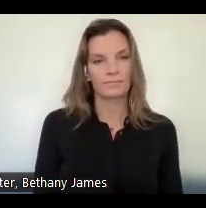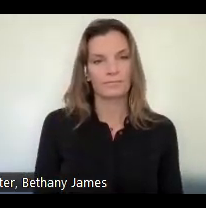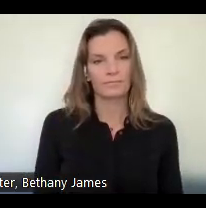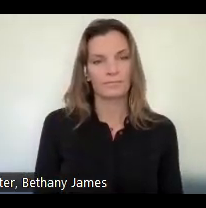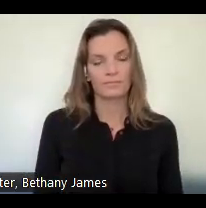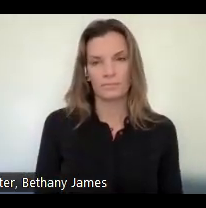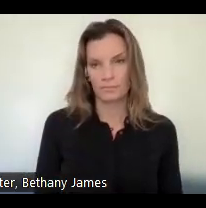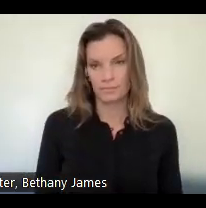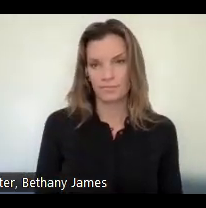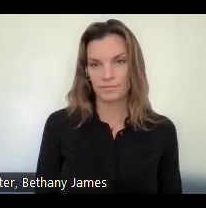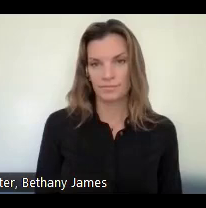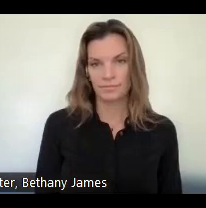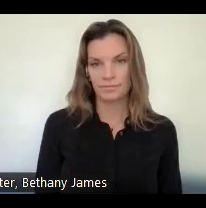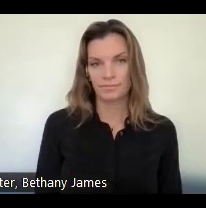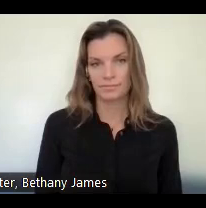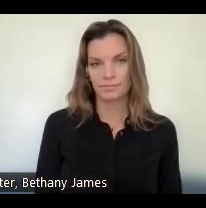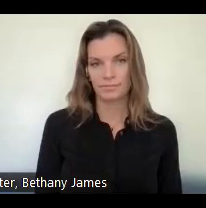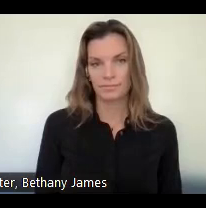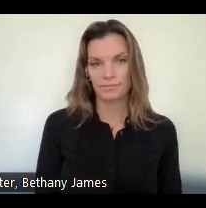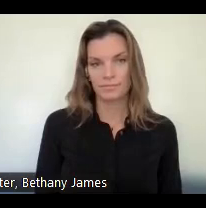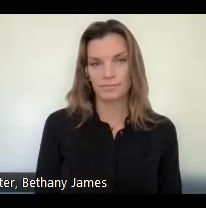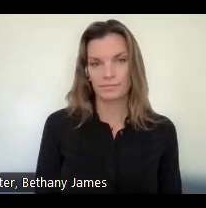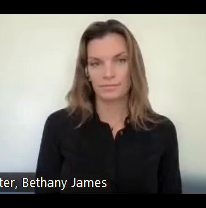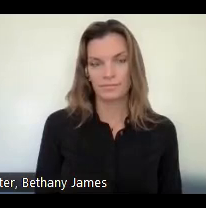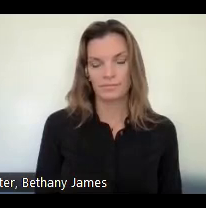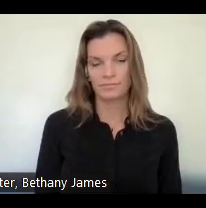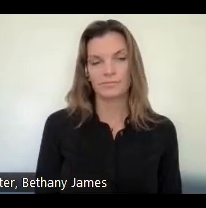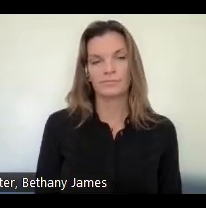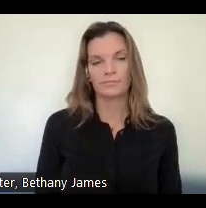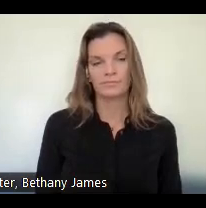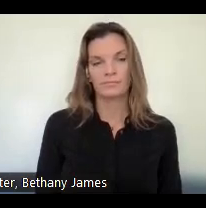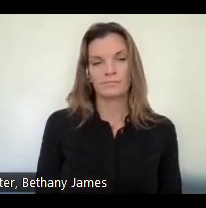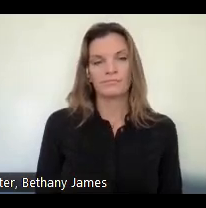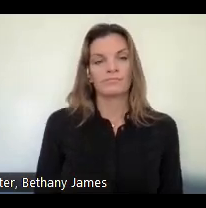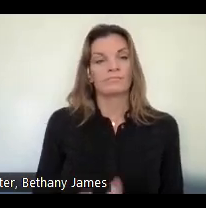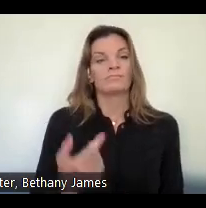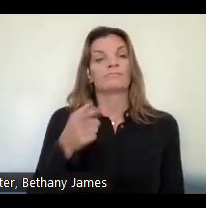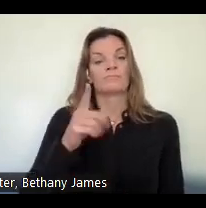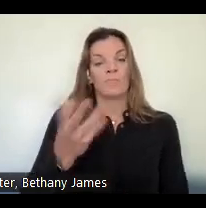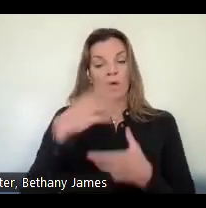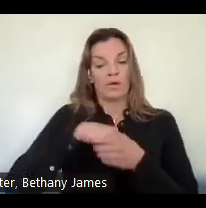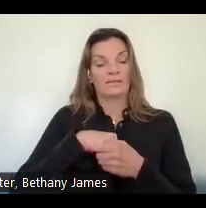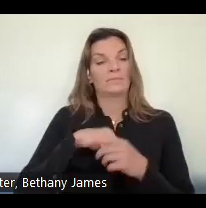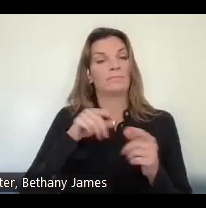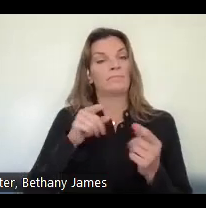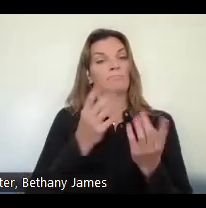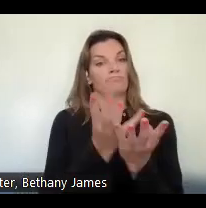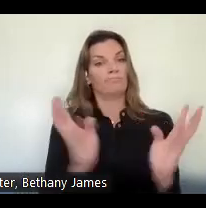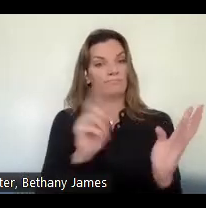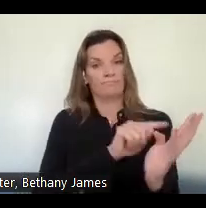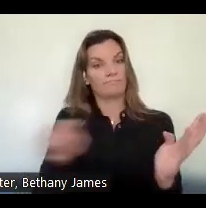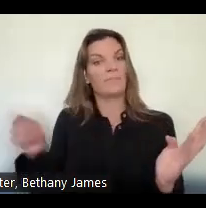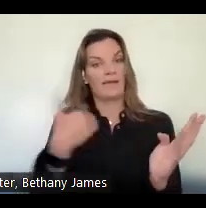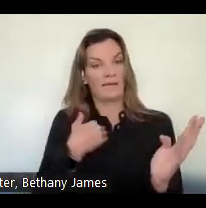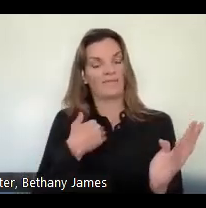No two people with autism are the same. When we look at the information, you see that 60% of individuals